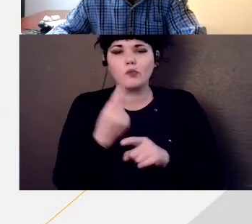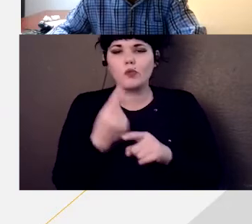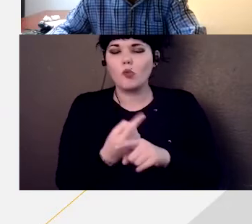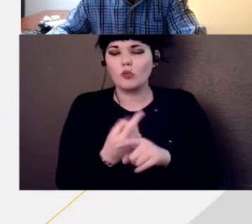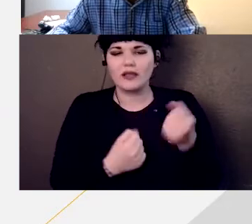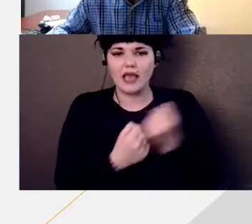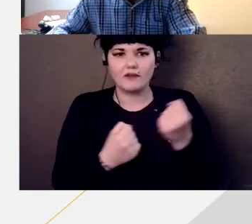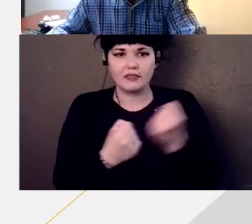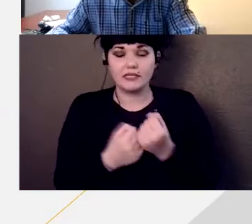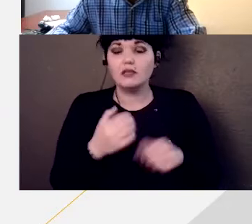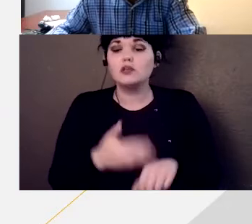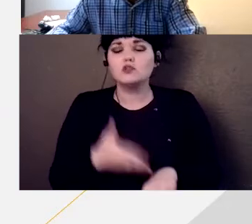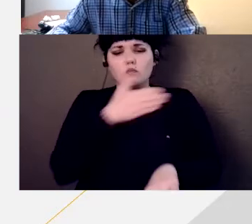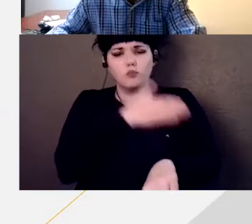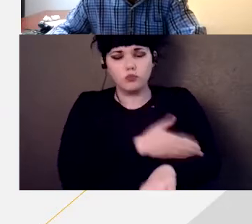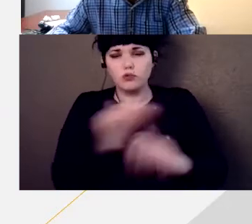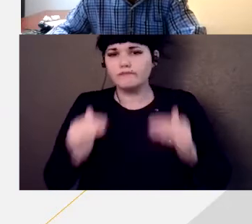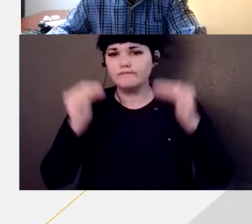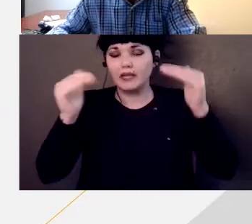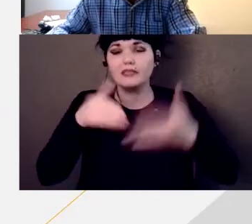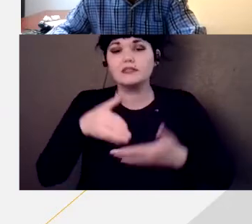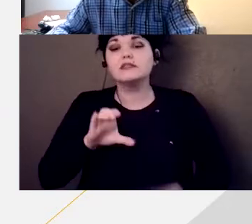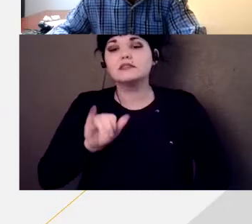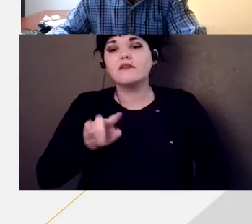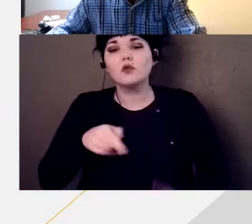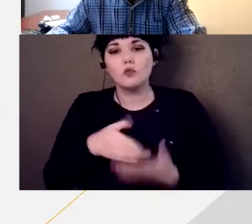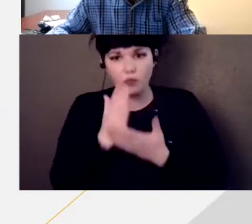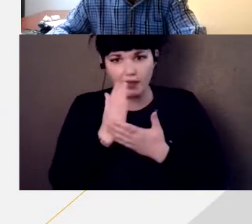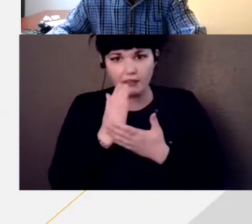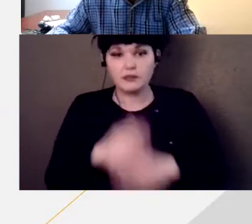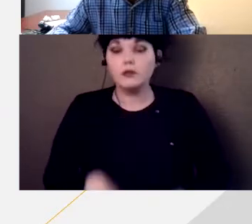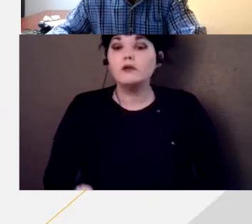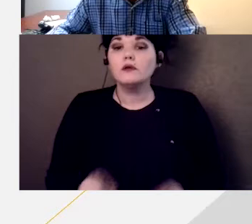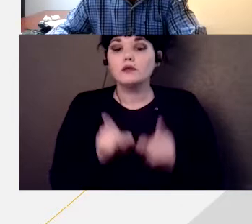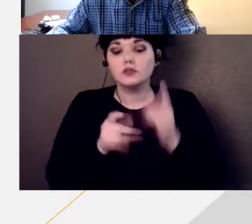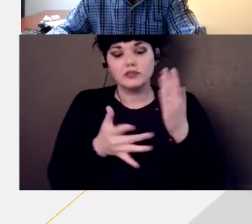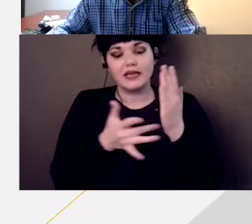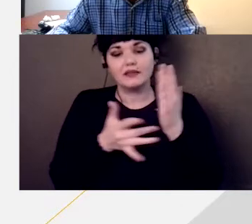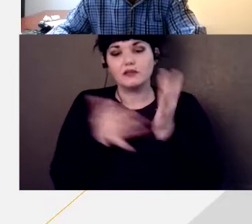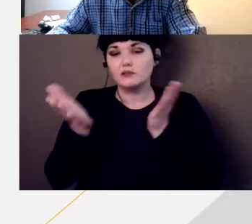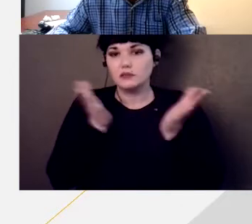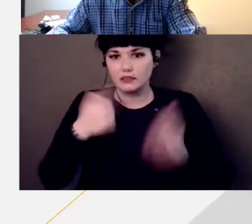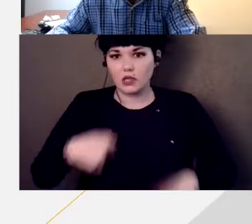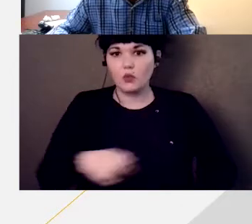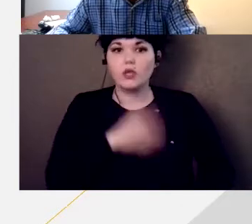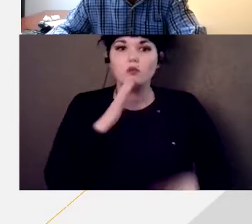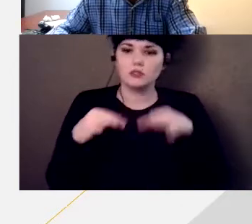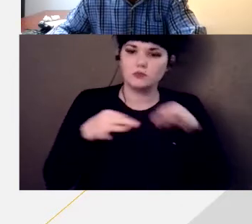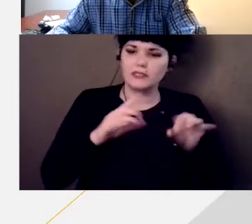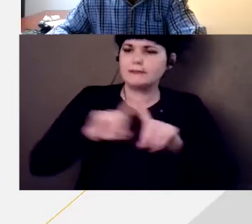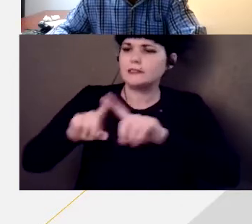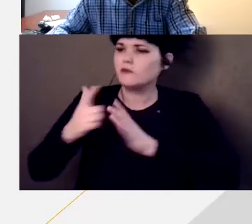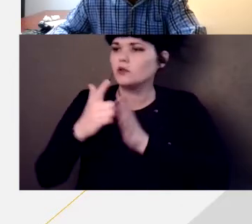with disabilities. As far as technical assistance is concerned, advising individuals of rights under various laws and how to enforce their